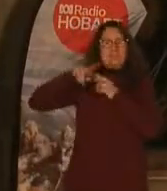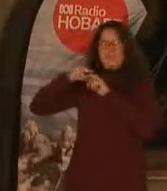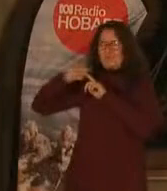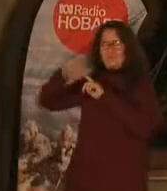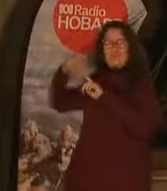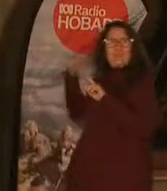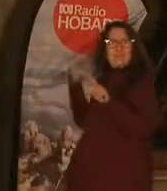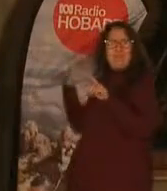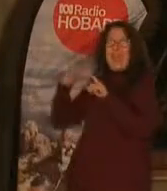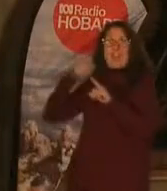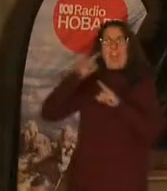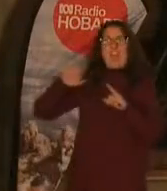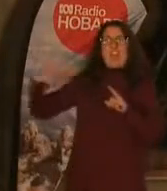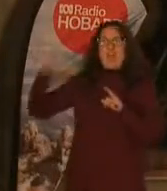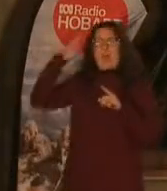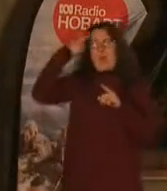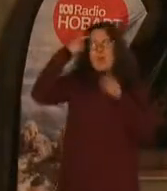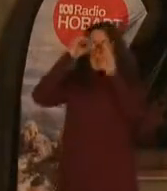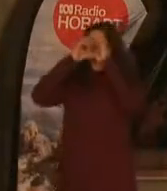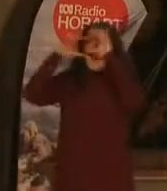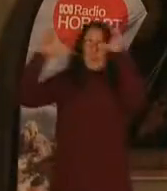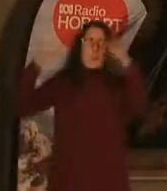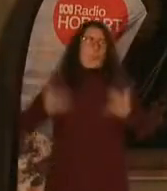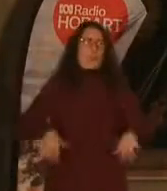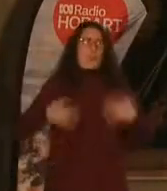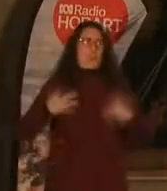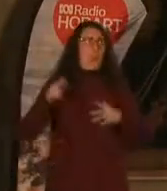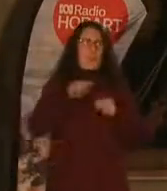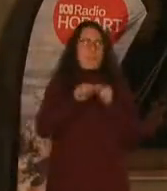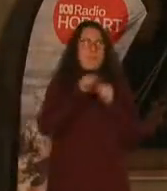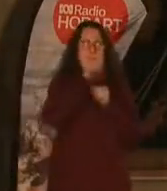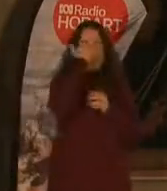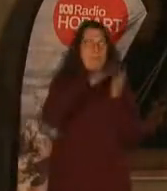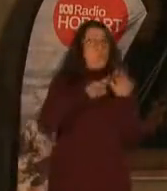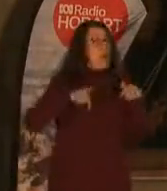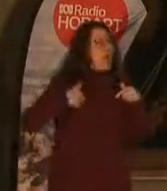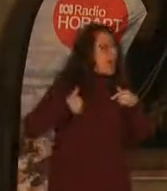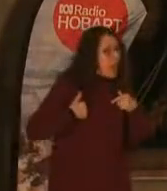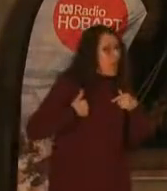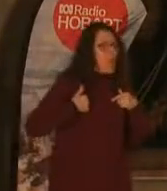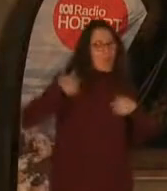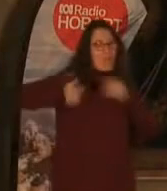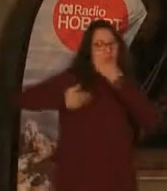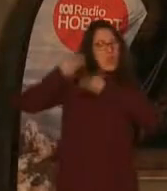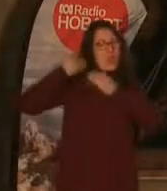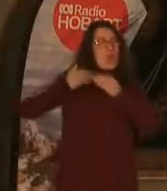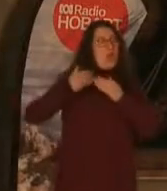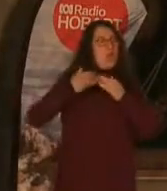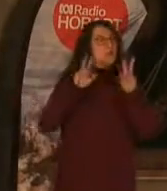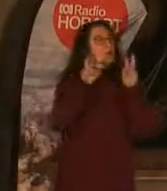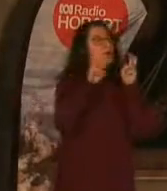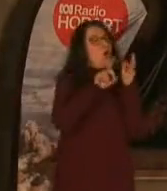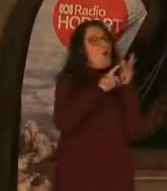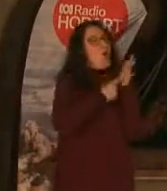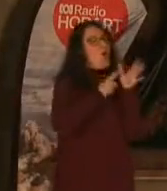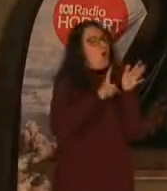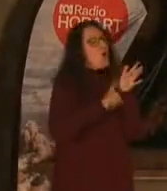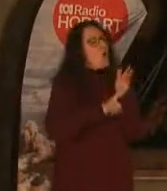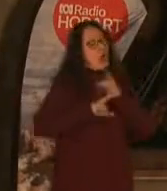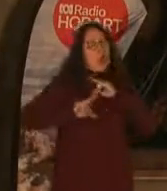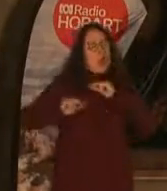absolutely, definitely better memories, because our culture was an oral one, and all of this knowledge, you know,